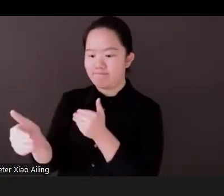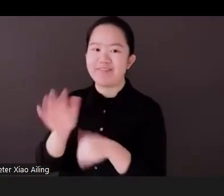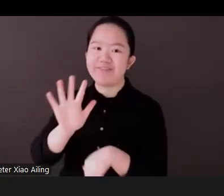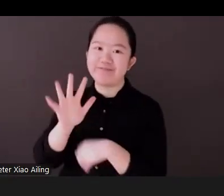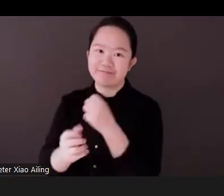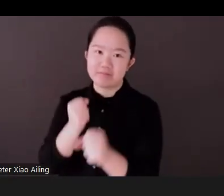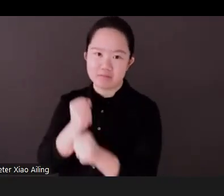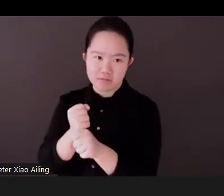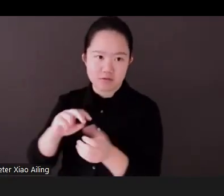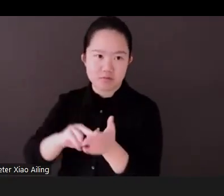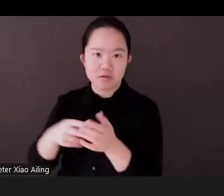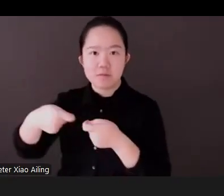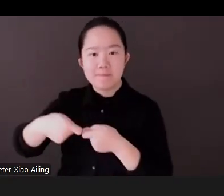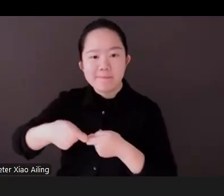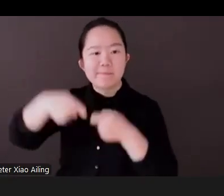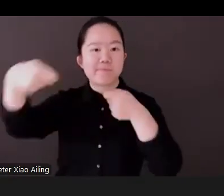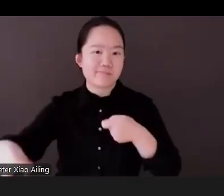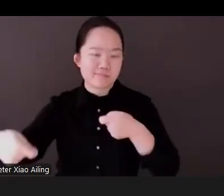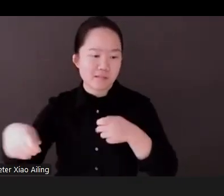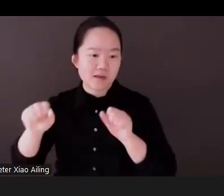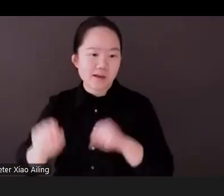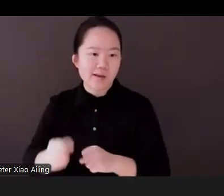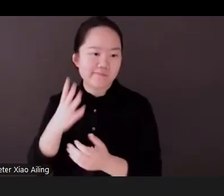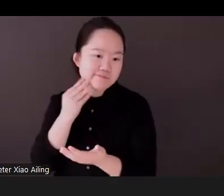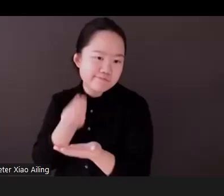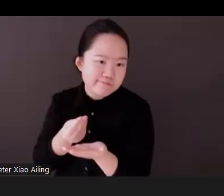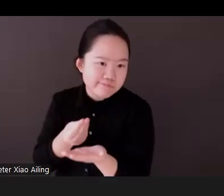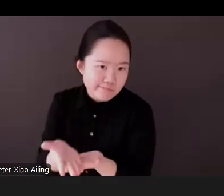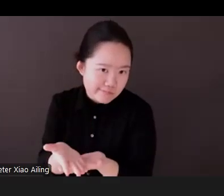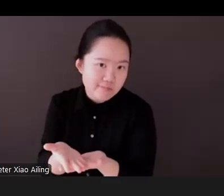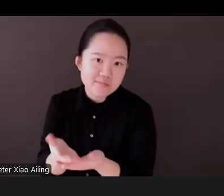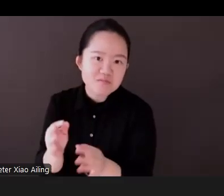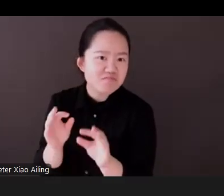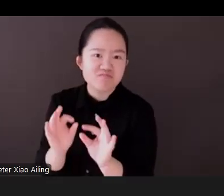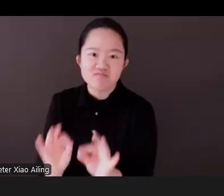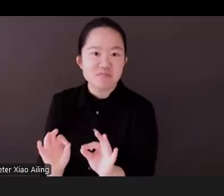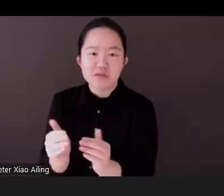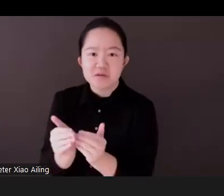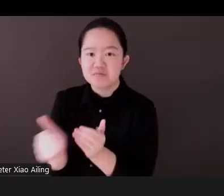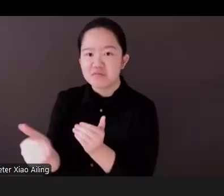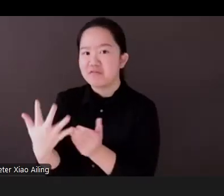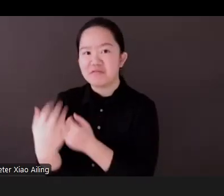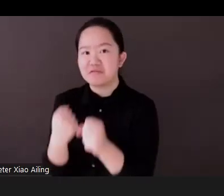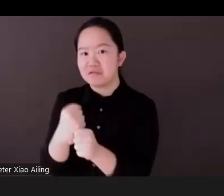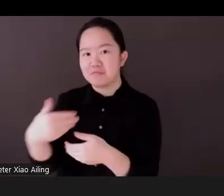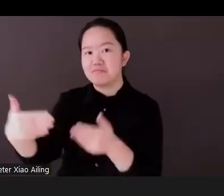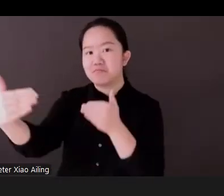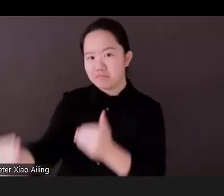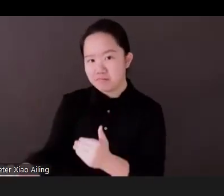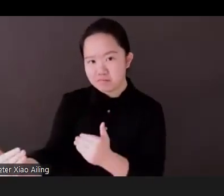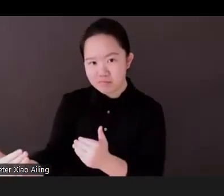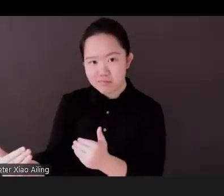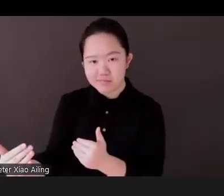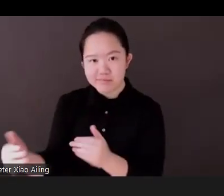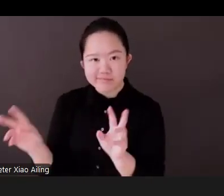extension or grace period. I think that is what the question is, and this is one interpretation, is that only those parts of services that